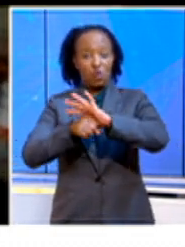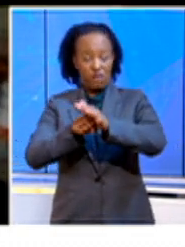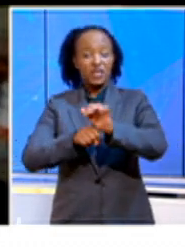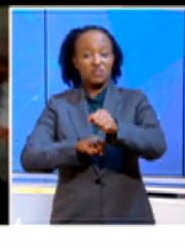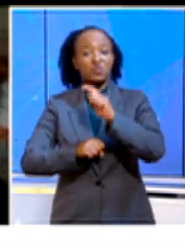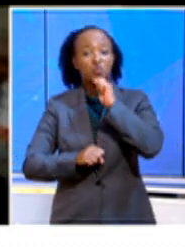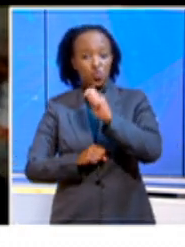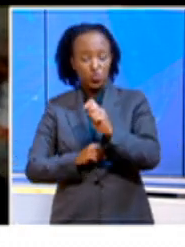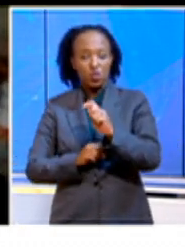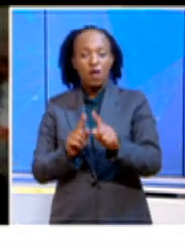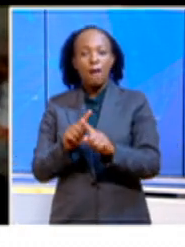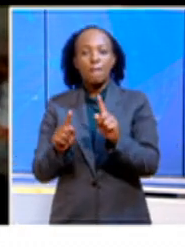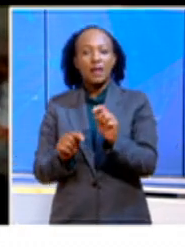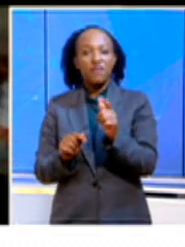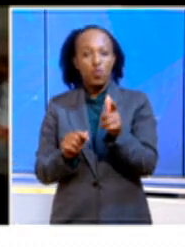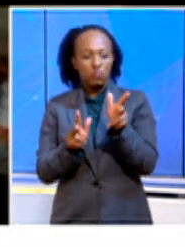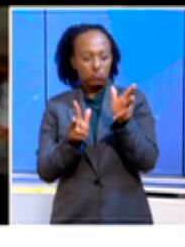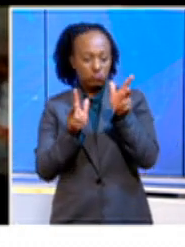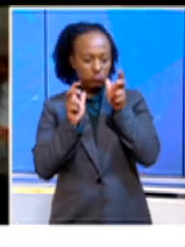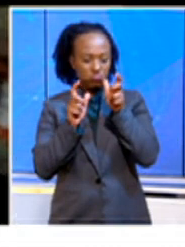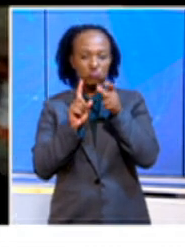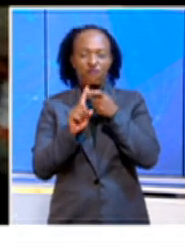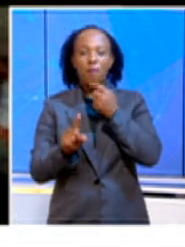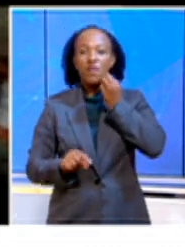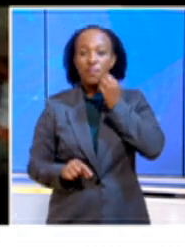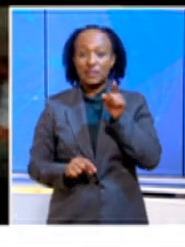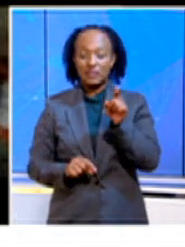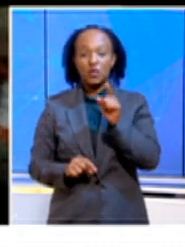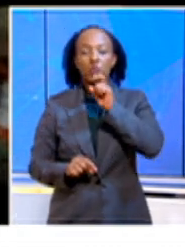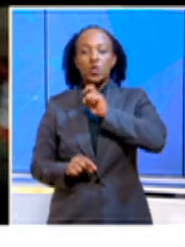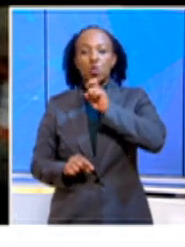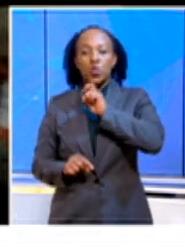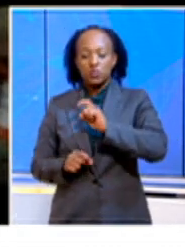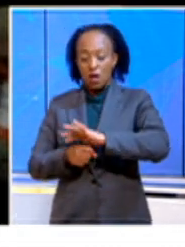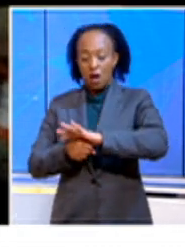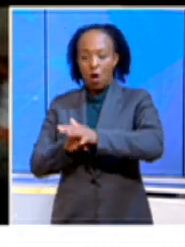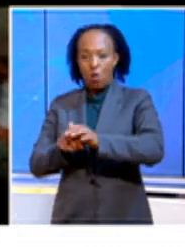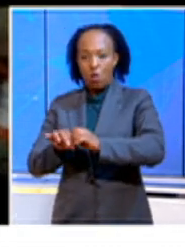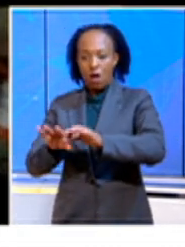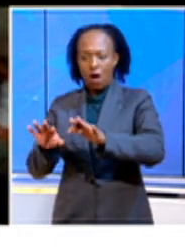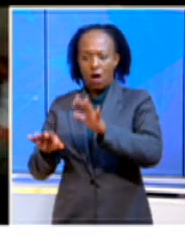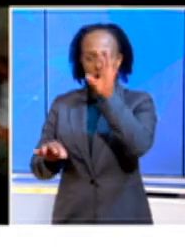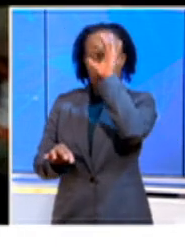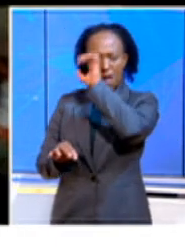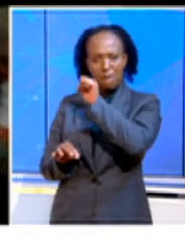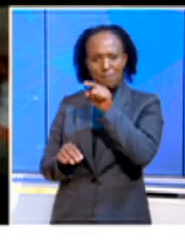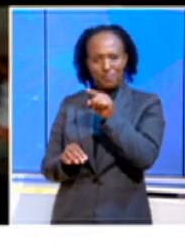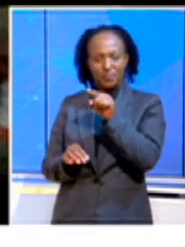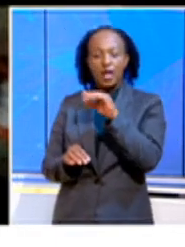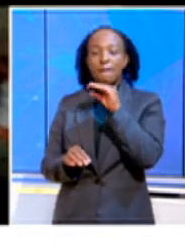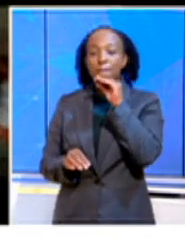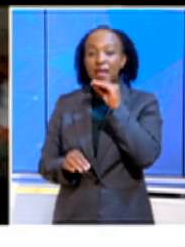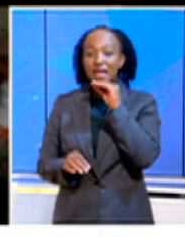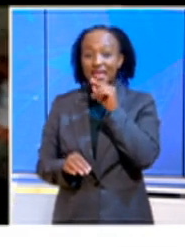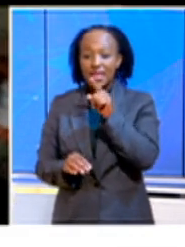if you extrapolate from that, using an infection fatality rate assumption, it implies that we